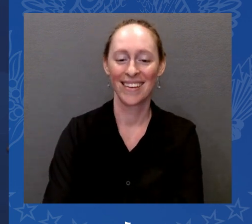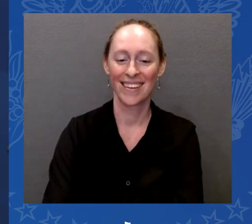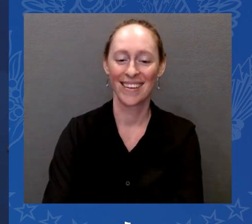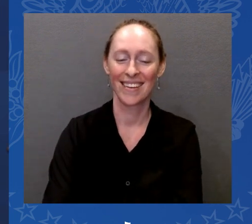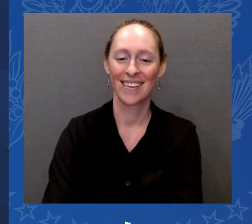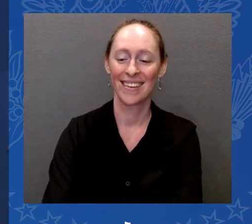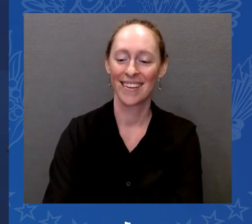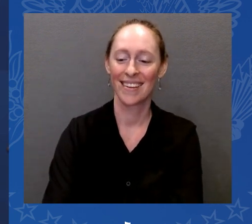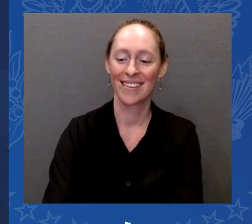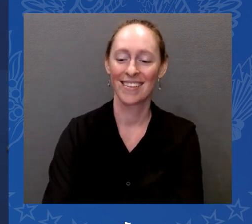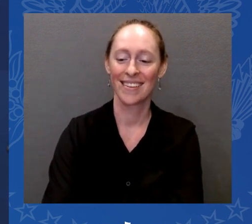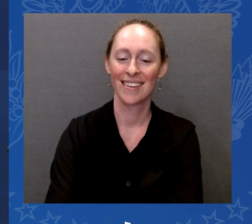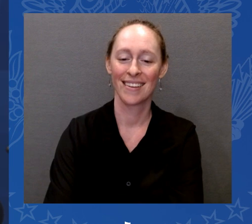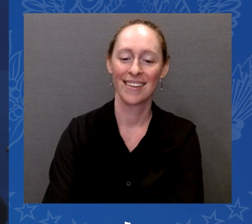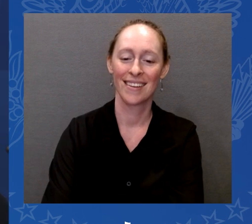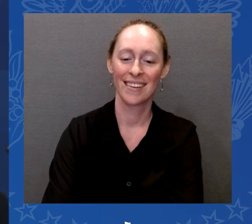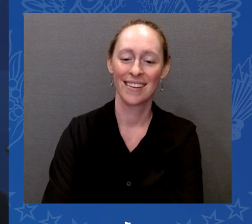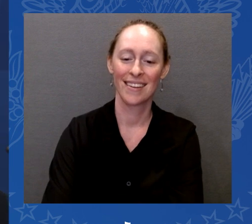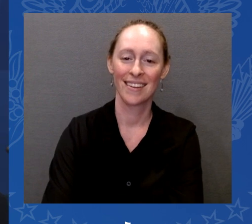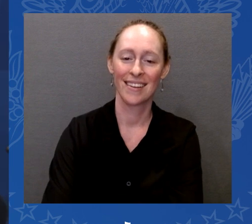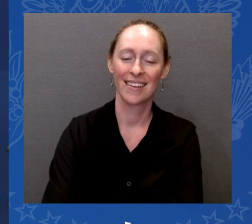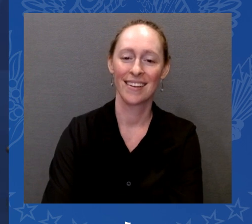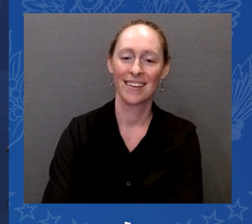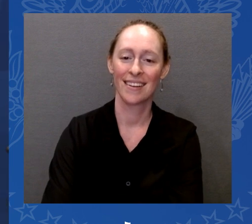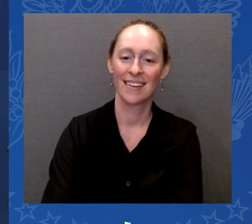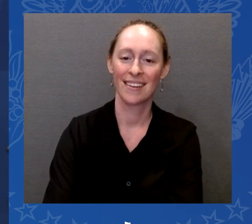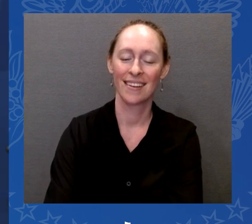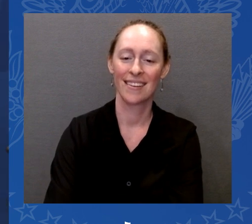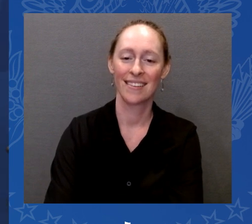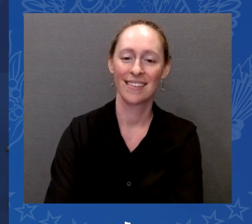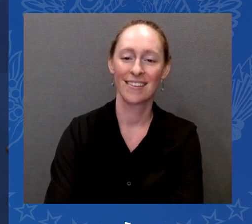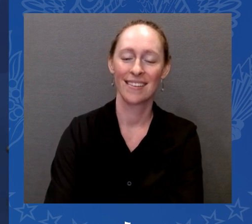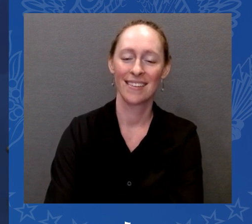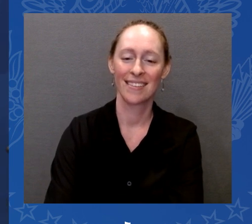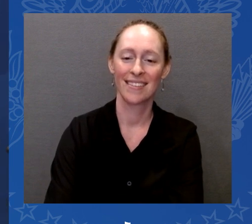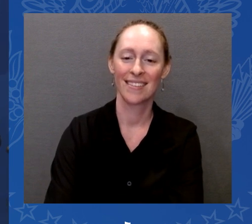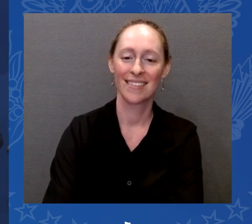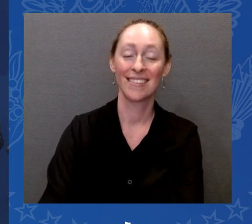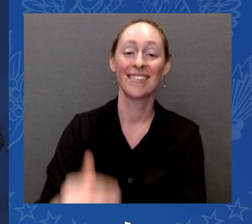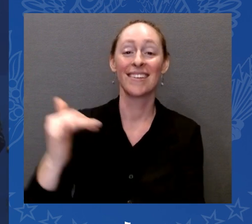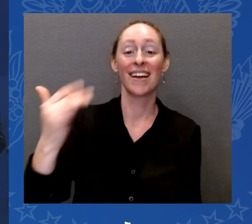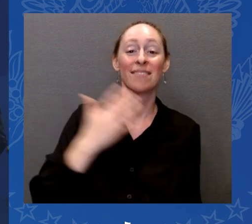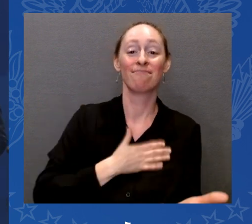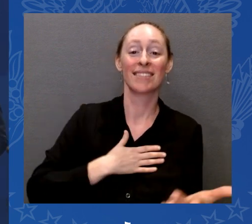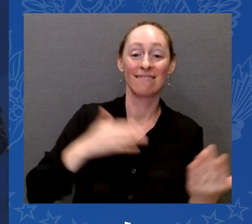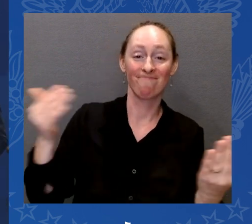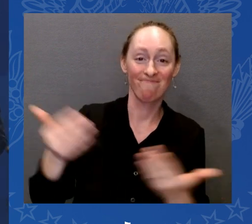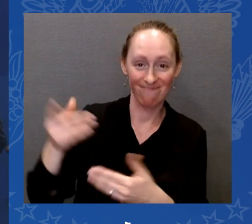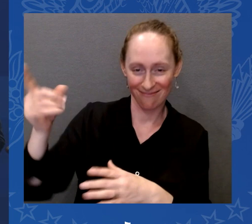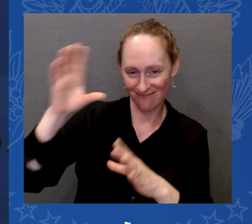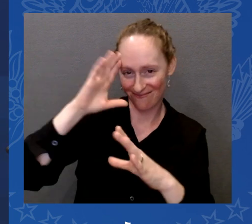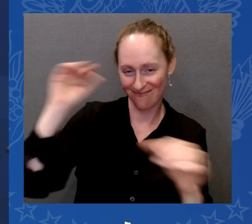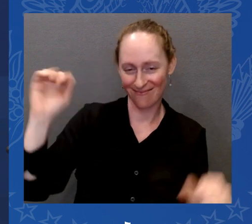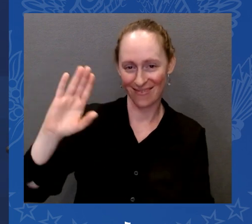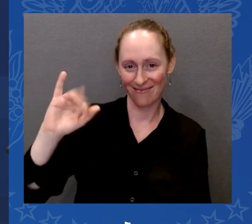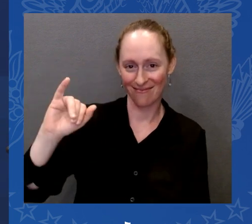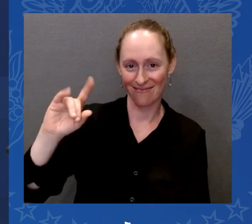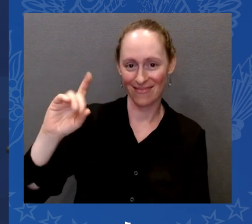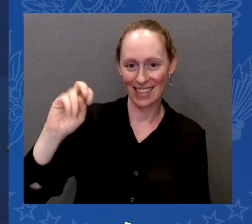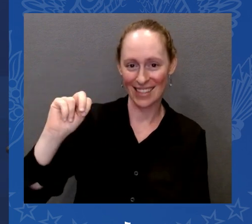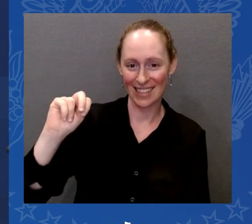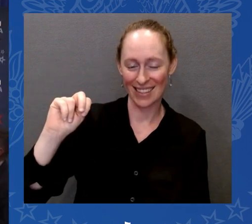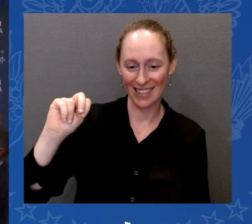And now it is my honor to invite President Biden to come back to the podium to make closing remarks.